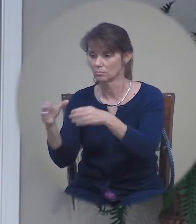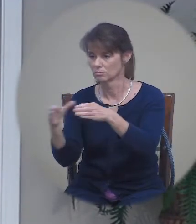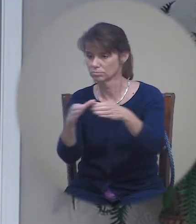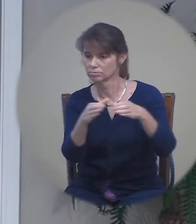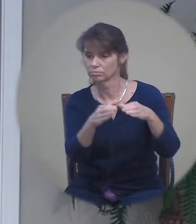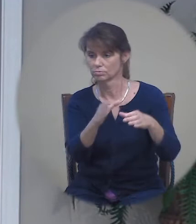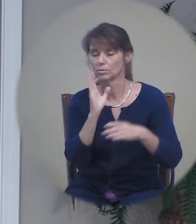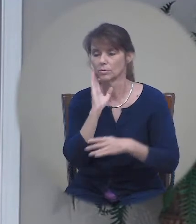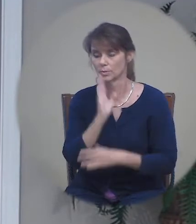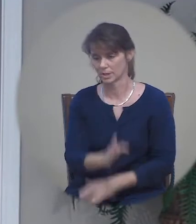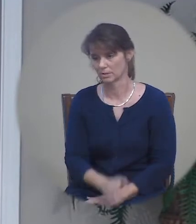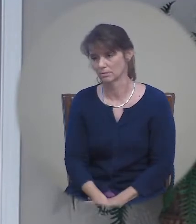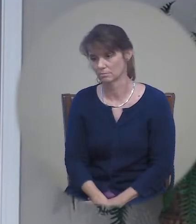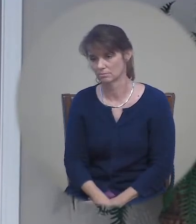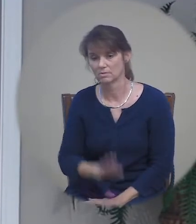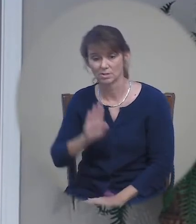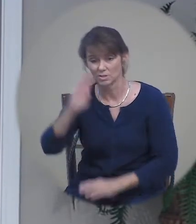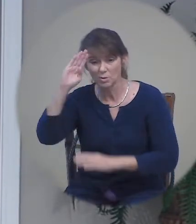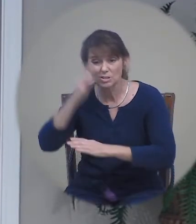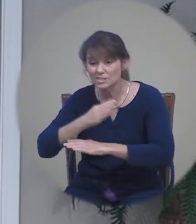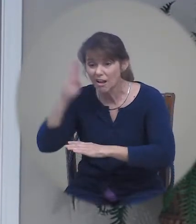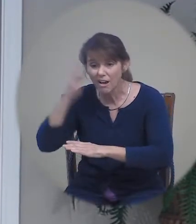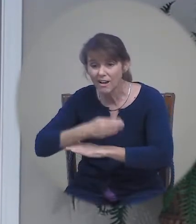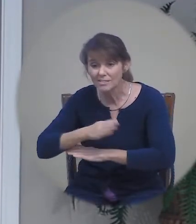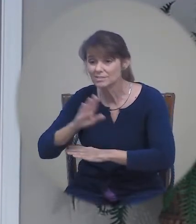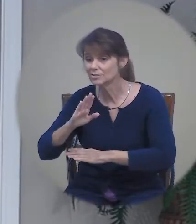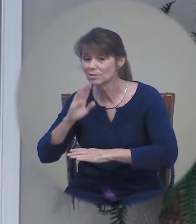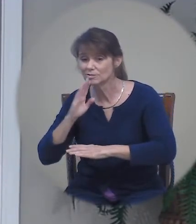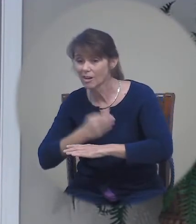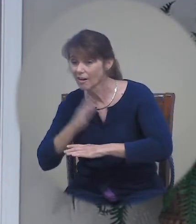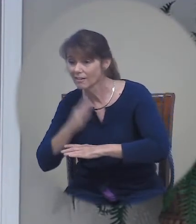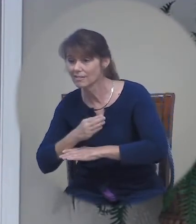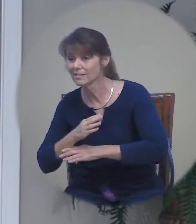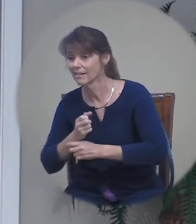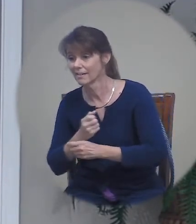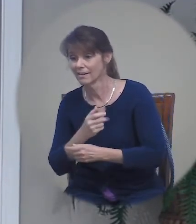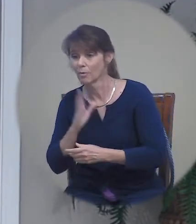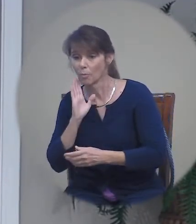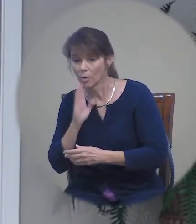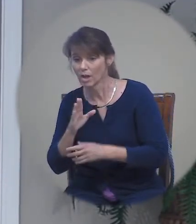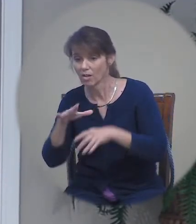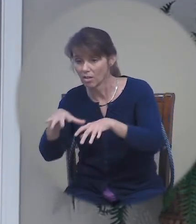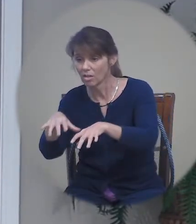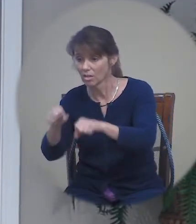you will beget, will be taken away, and they will become officials in the palace of the king of Babylon.